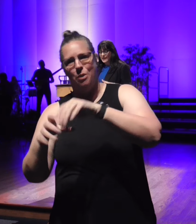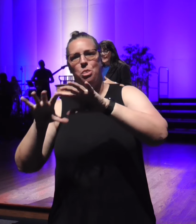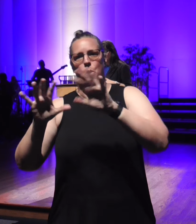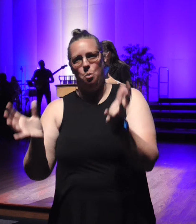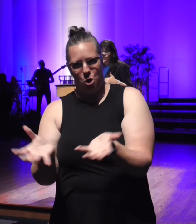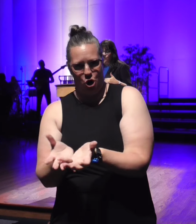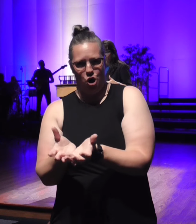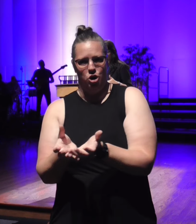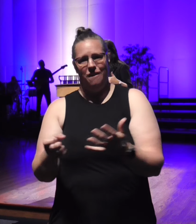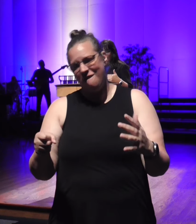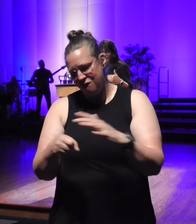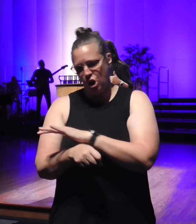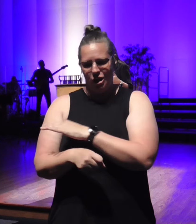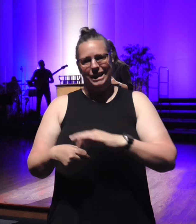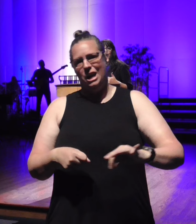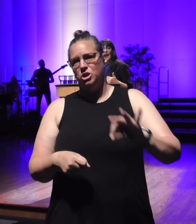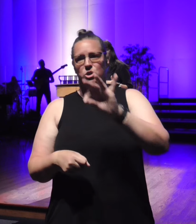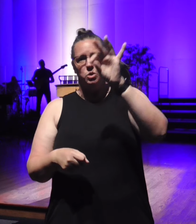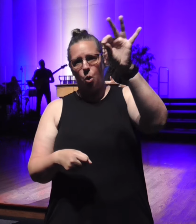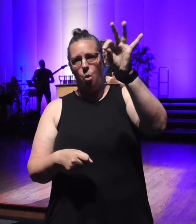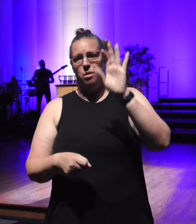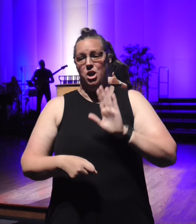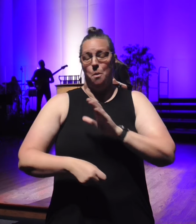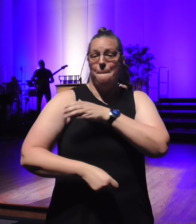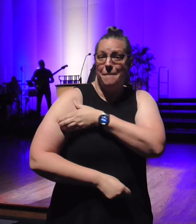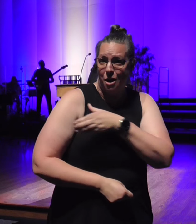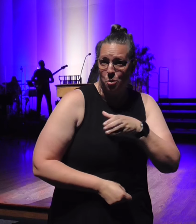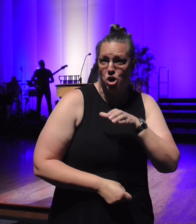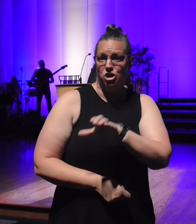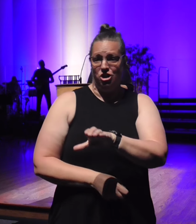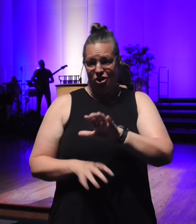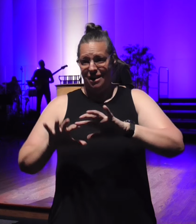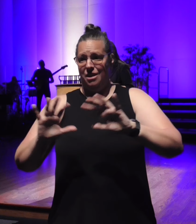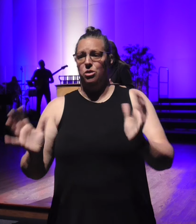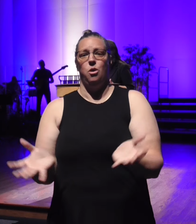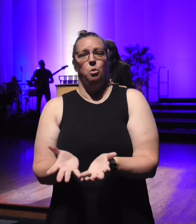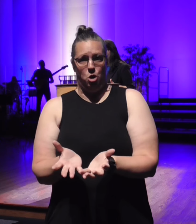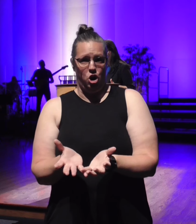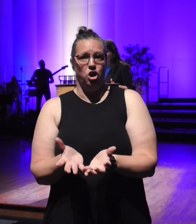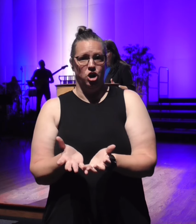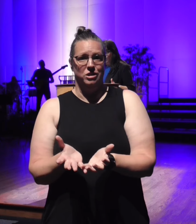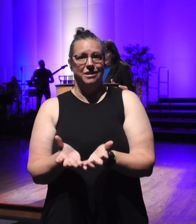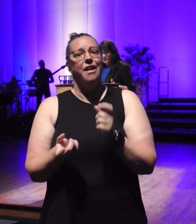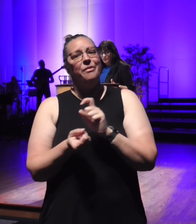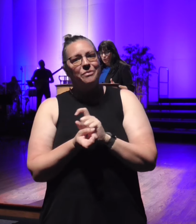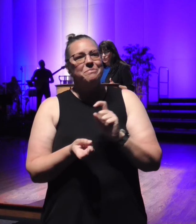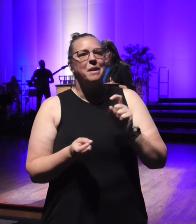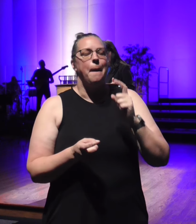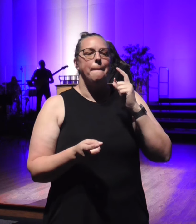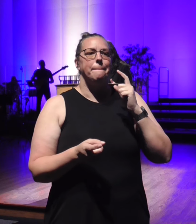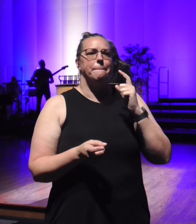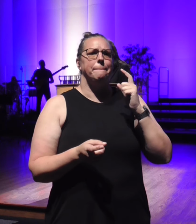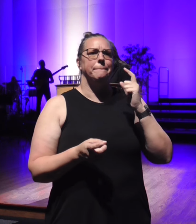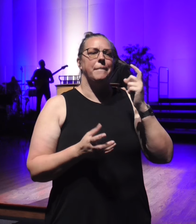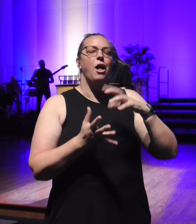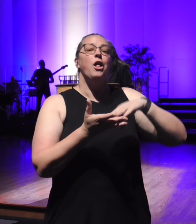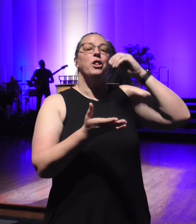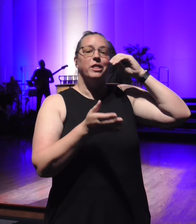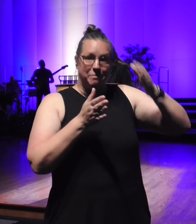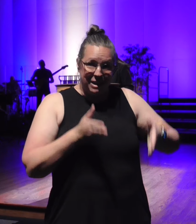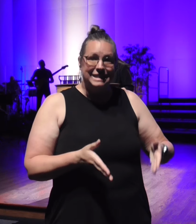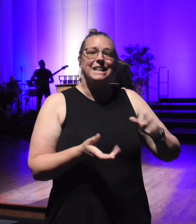you fully into your soul and into your power in the world. Mystics change the world around them more dramatically and